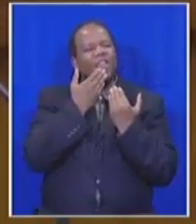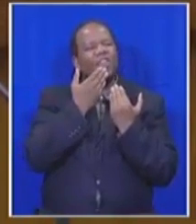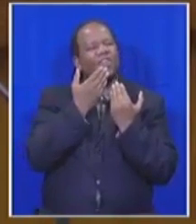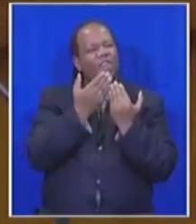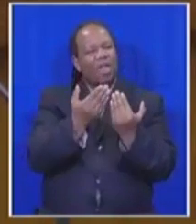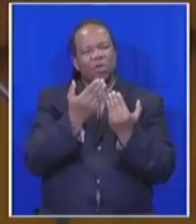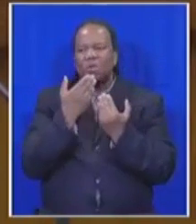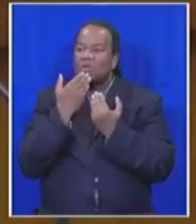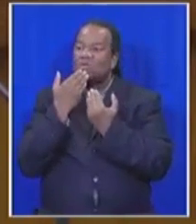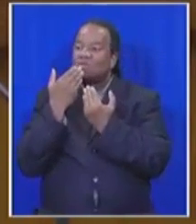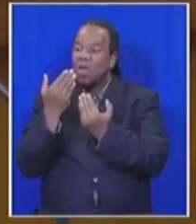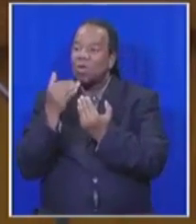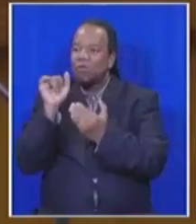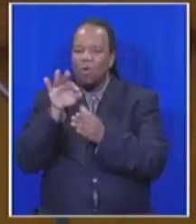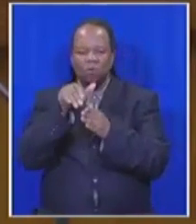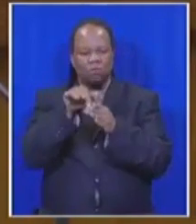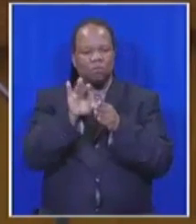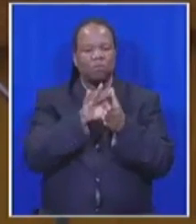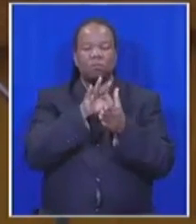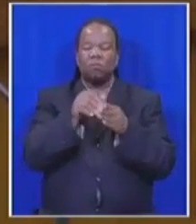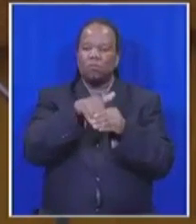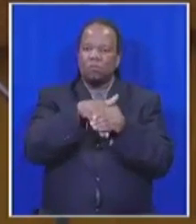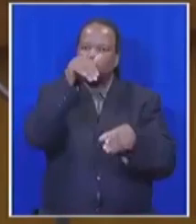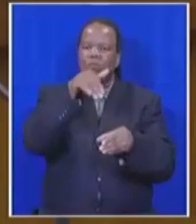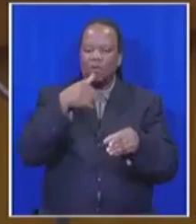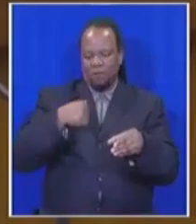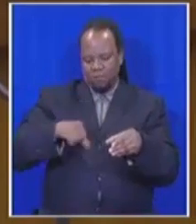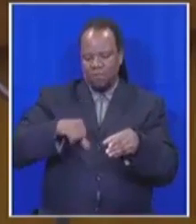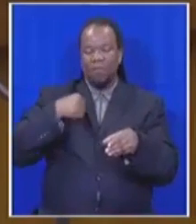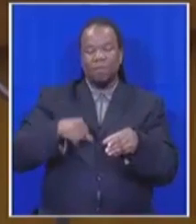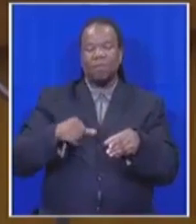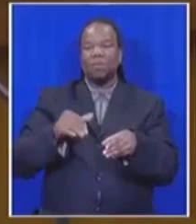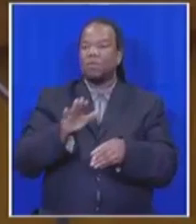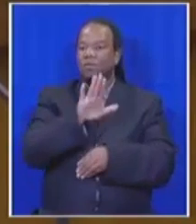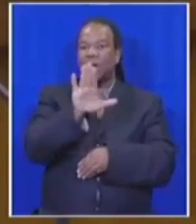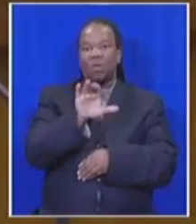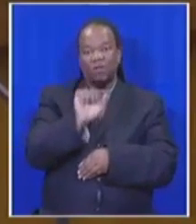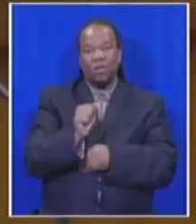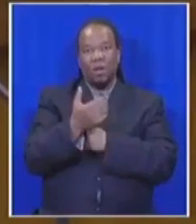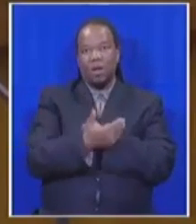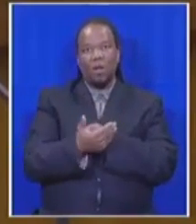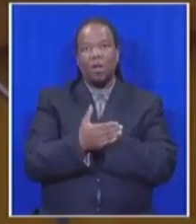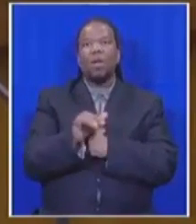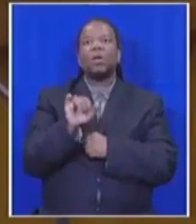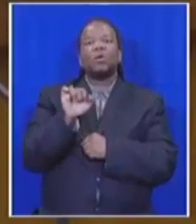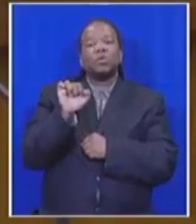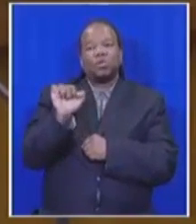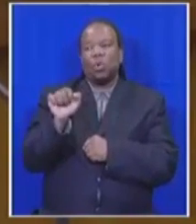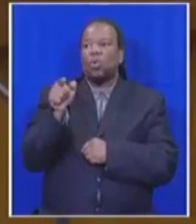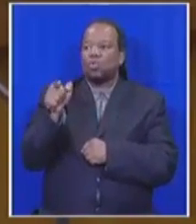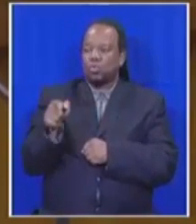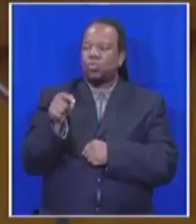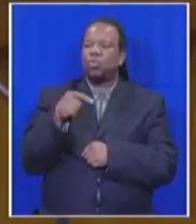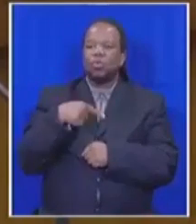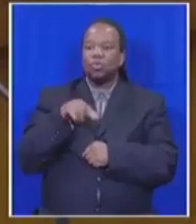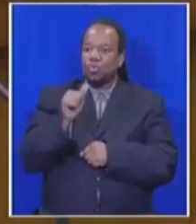various municipalities and metros throughout the length and breadth of our country. We will not take your confidence in us for